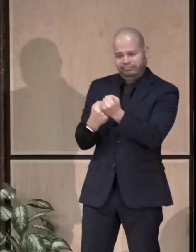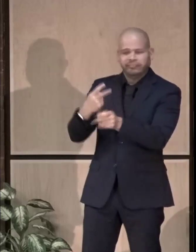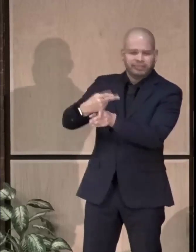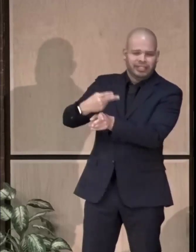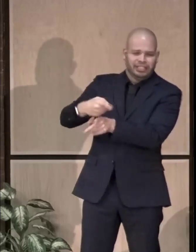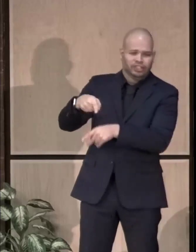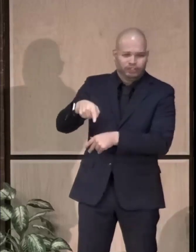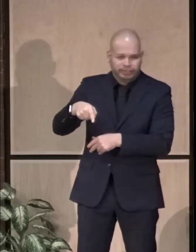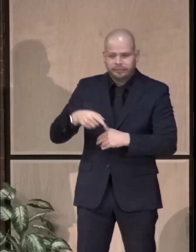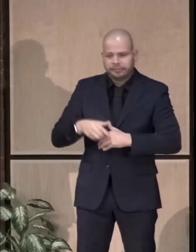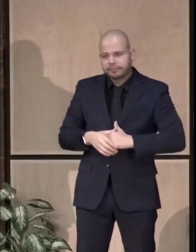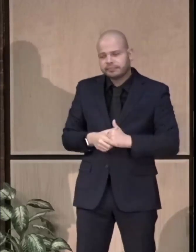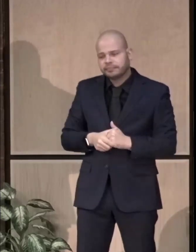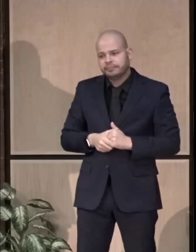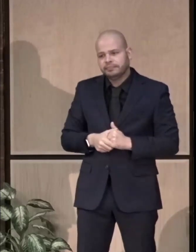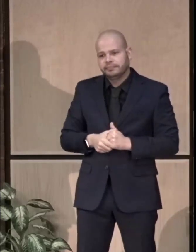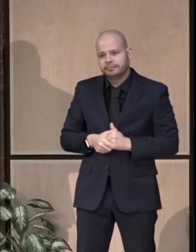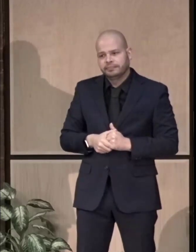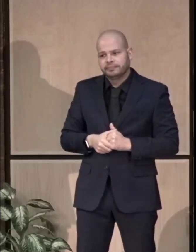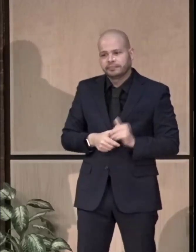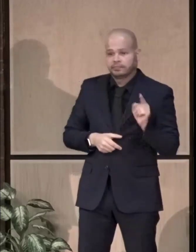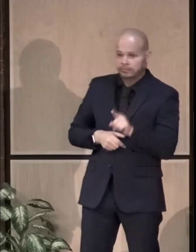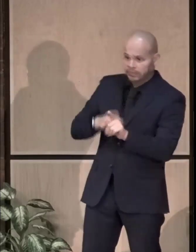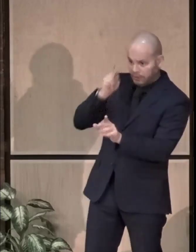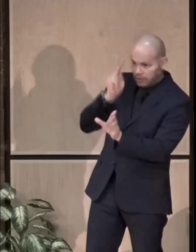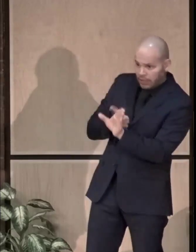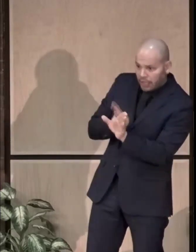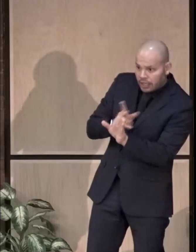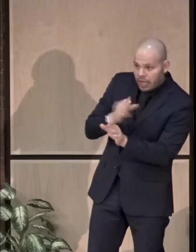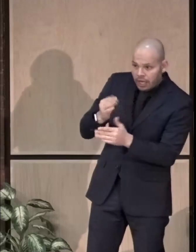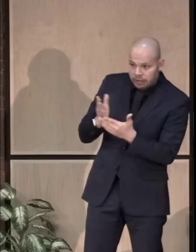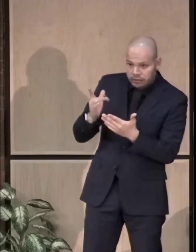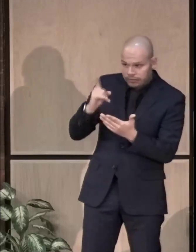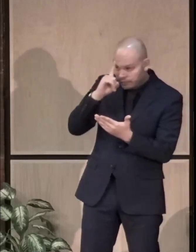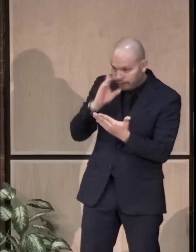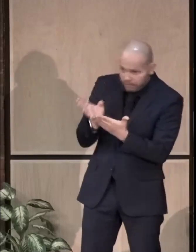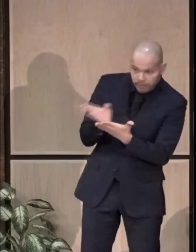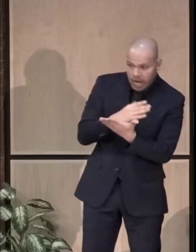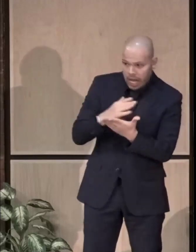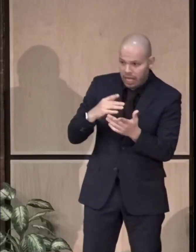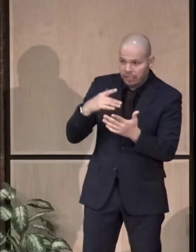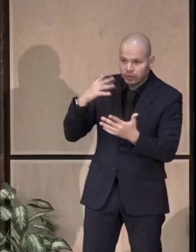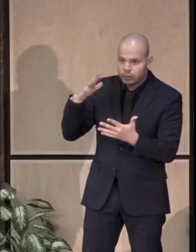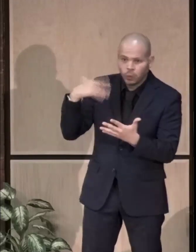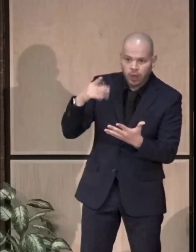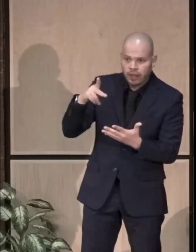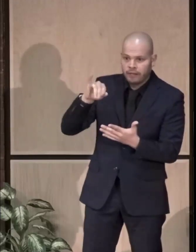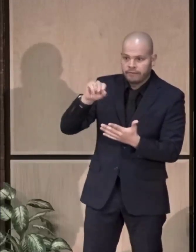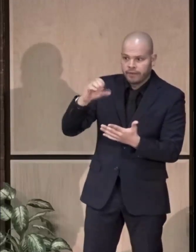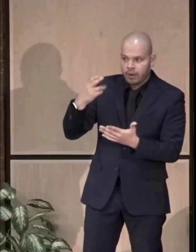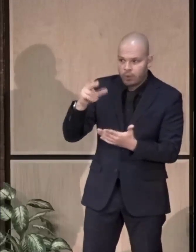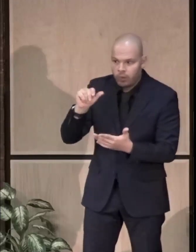that Robert Card suffered from psychosis? At that time, no, he did not provide